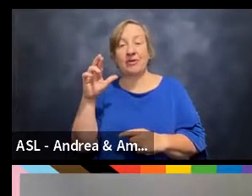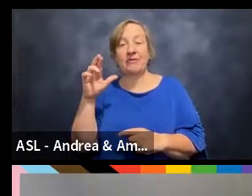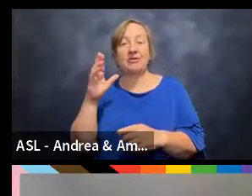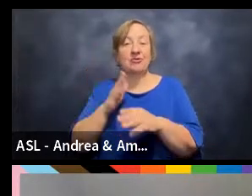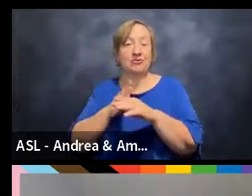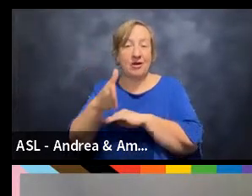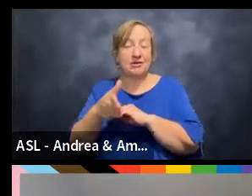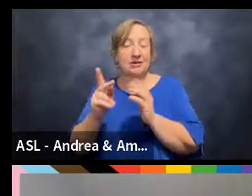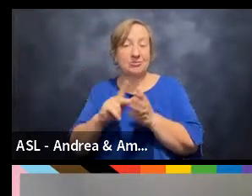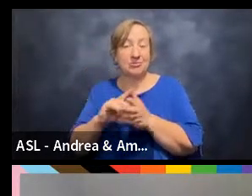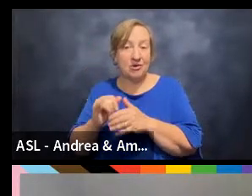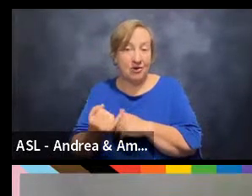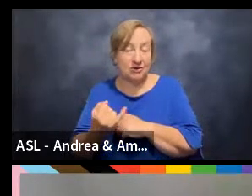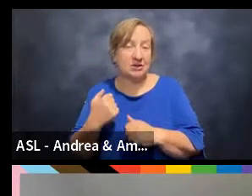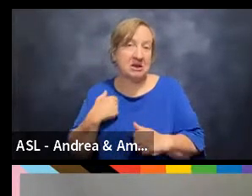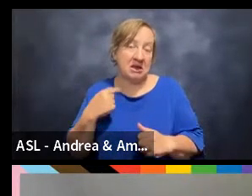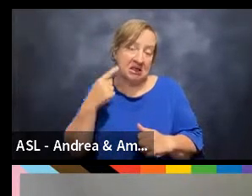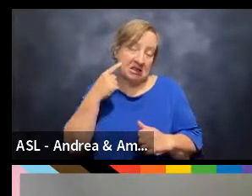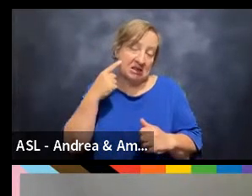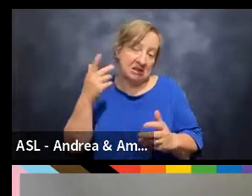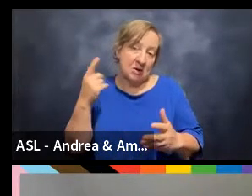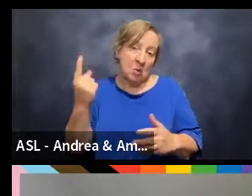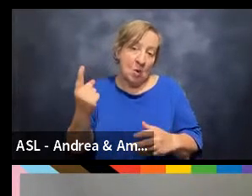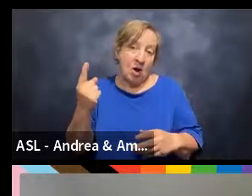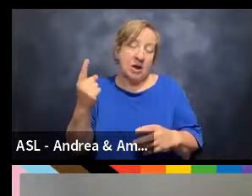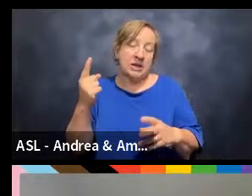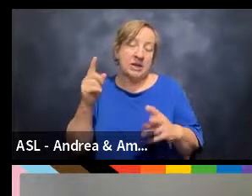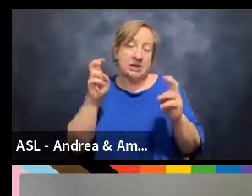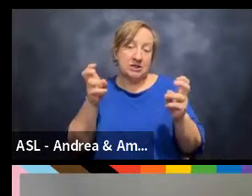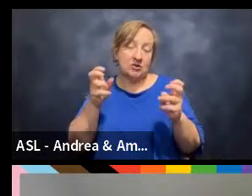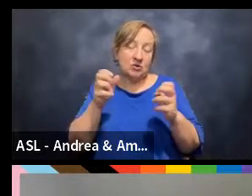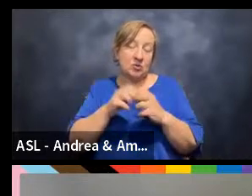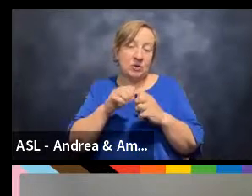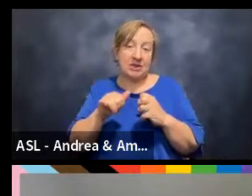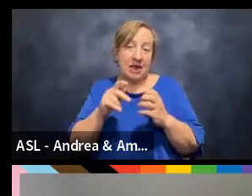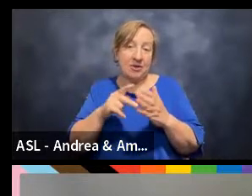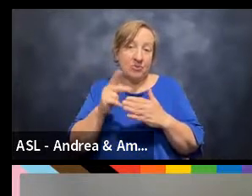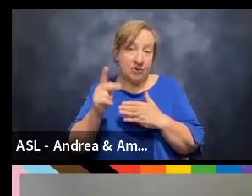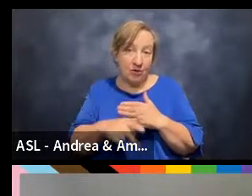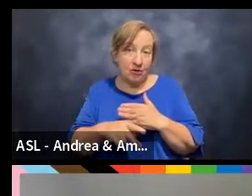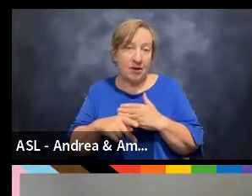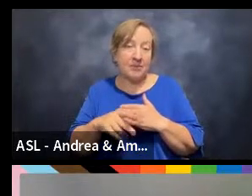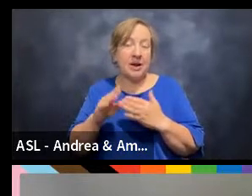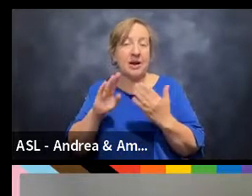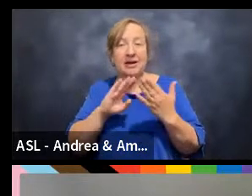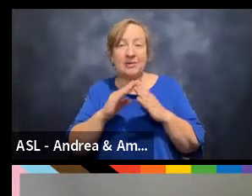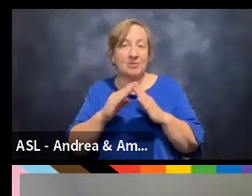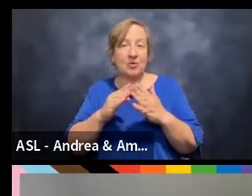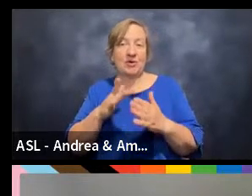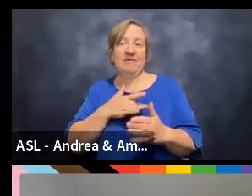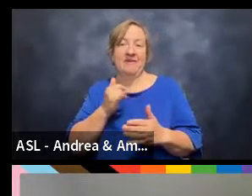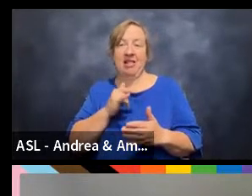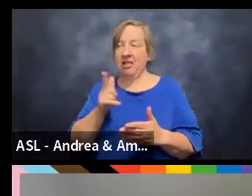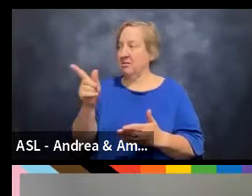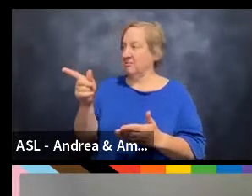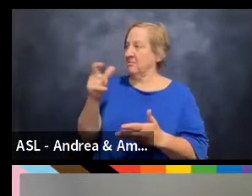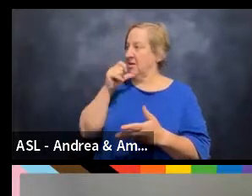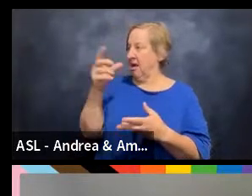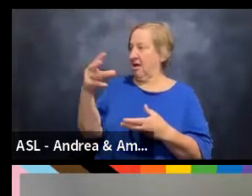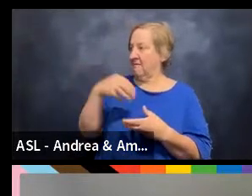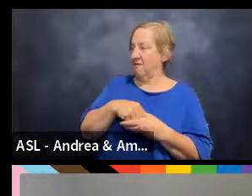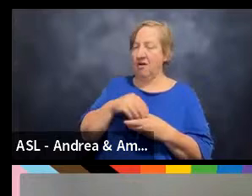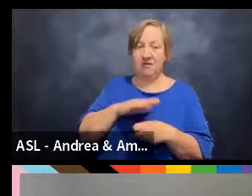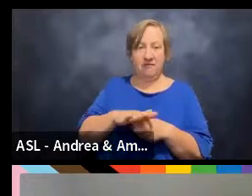project. And I think that, one of the issues with that program was that the community felt like they weren't involved